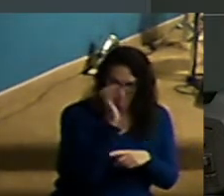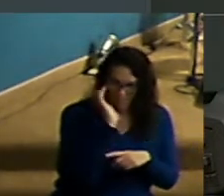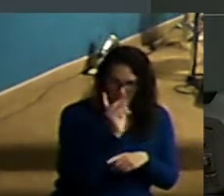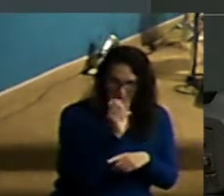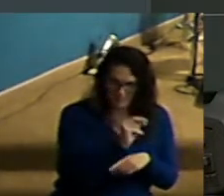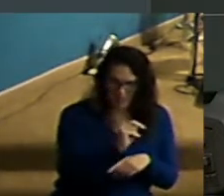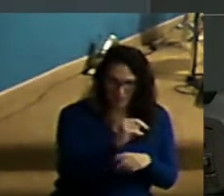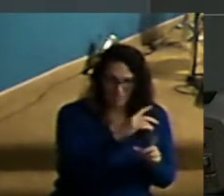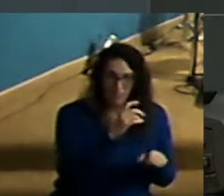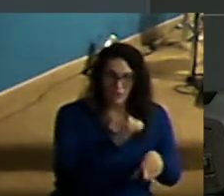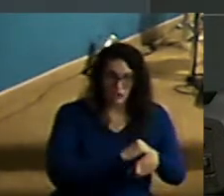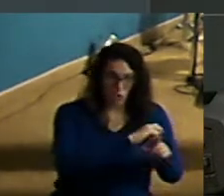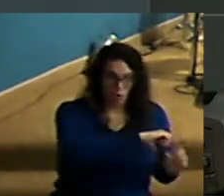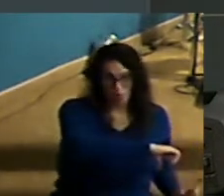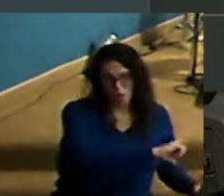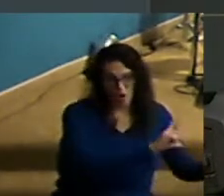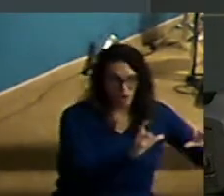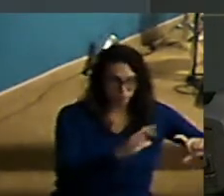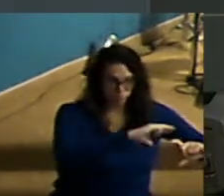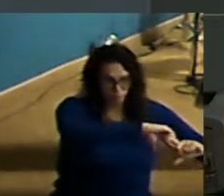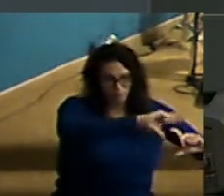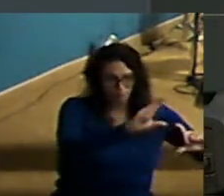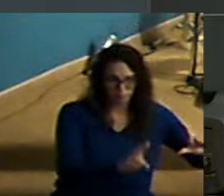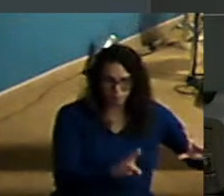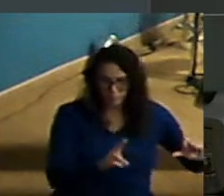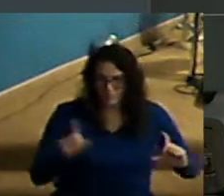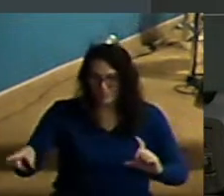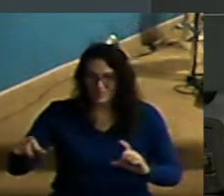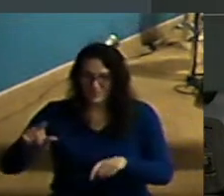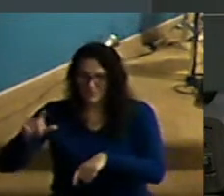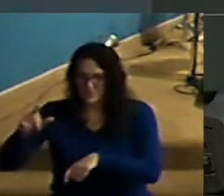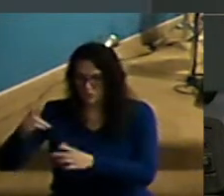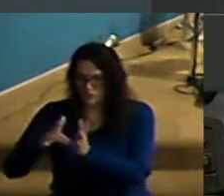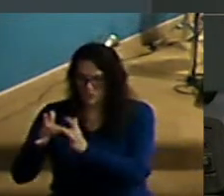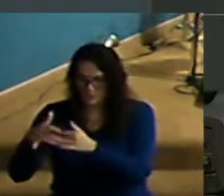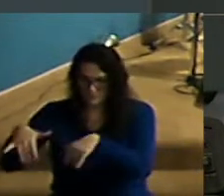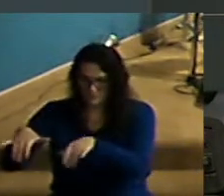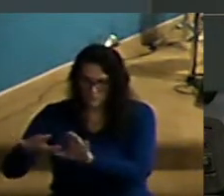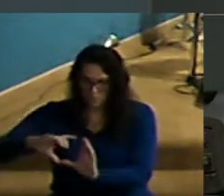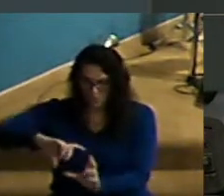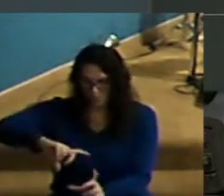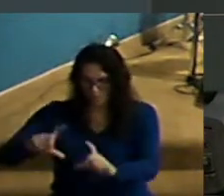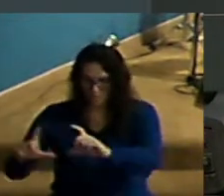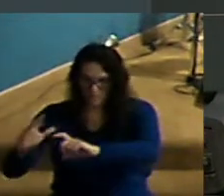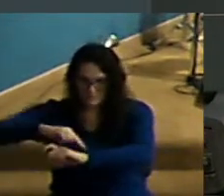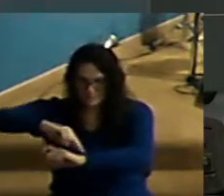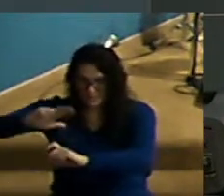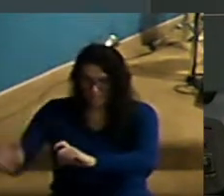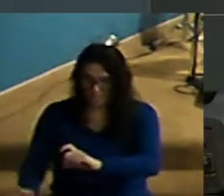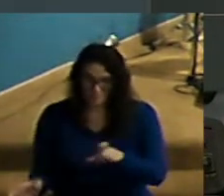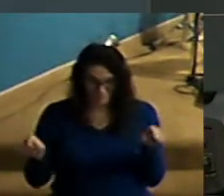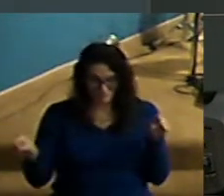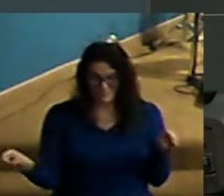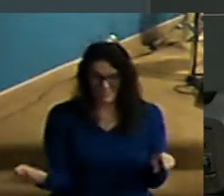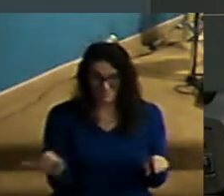Stone rolled in front of the grave. Stone rolled in front of the cave there for Daniel.